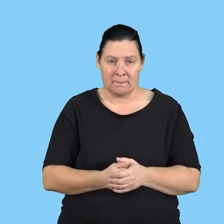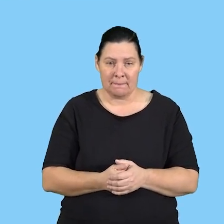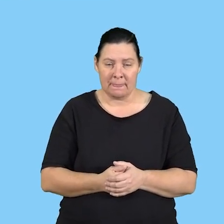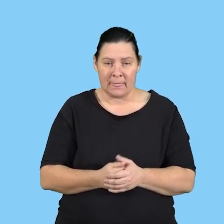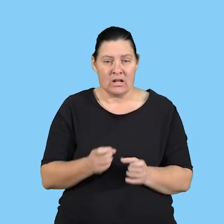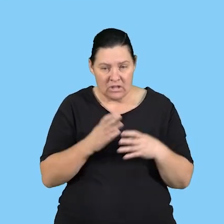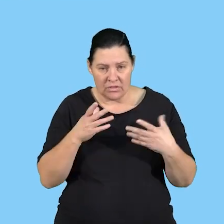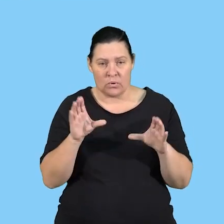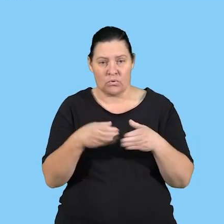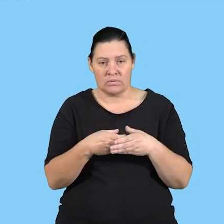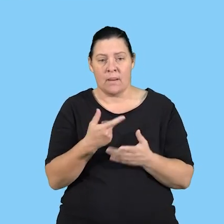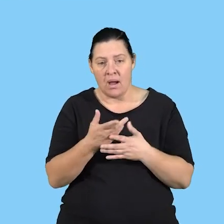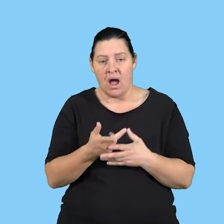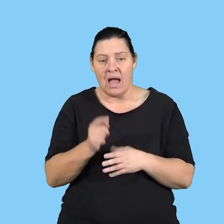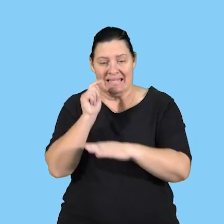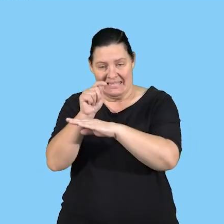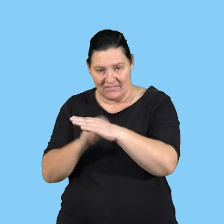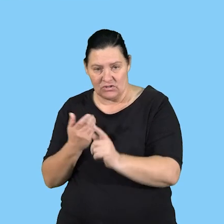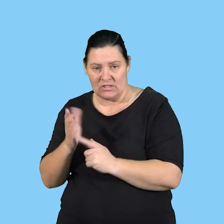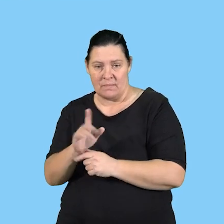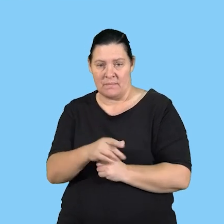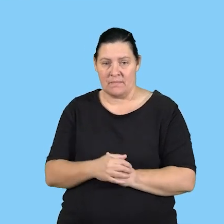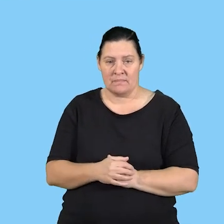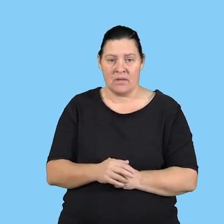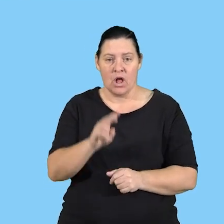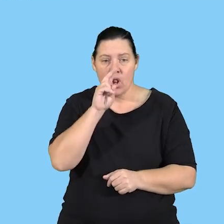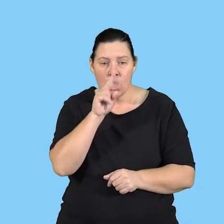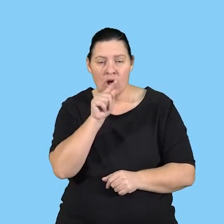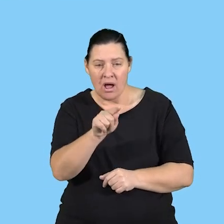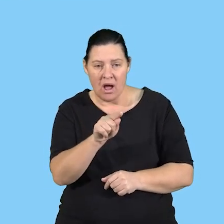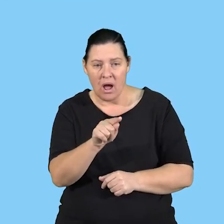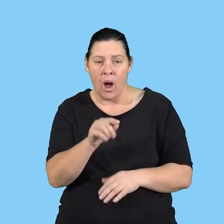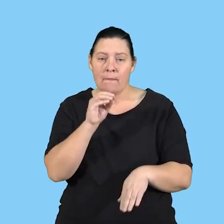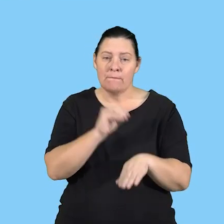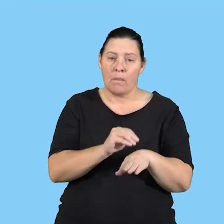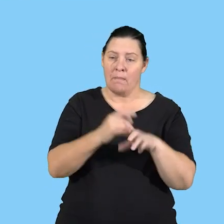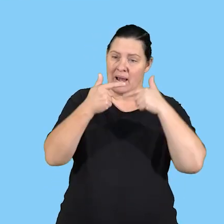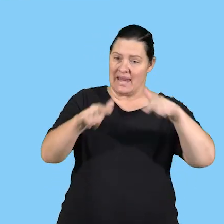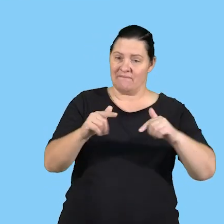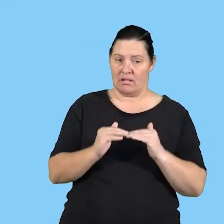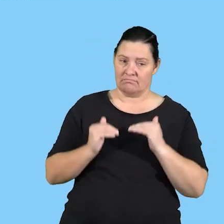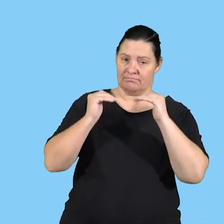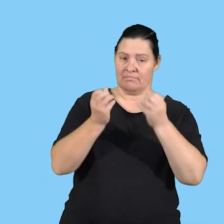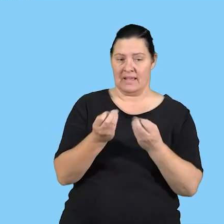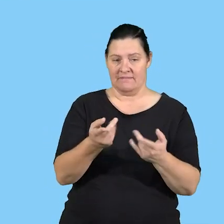in the groups, but I asked them to write the division sum. Look at the cognitive level the sum was pitched at,